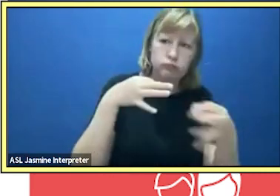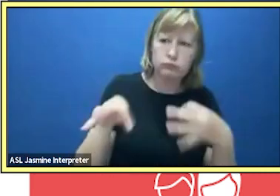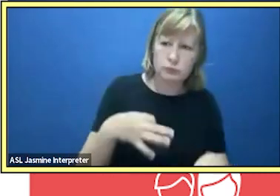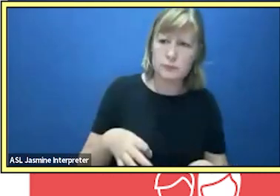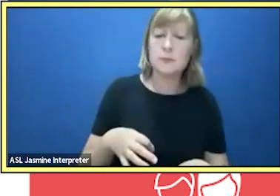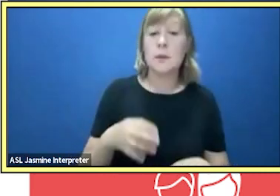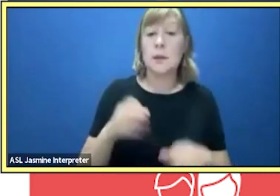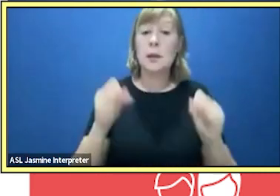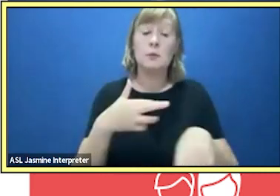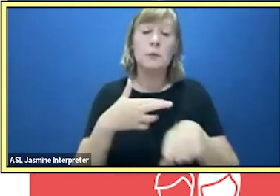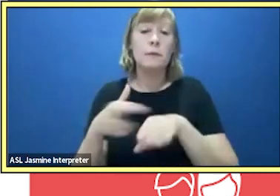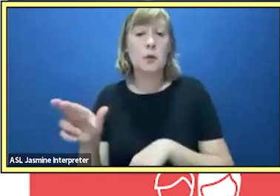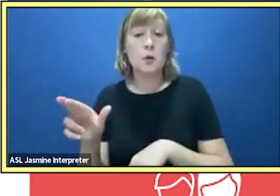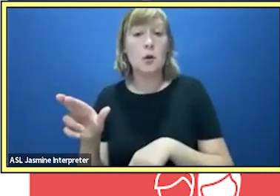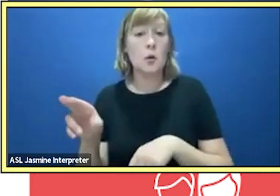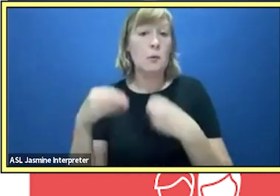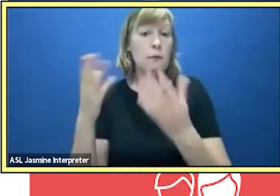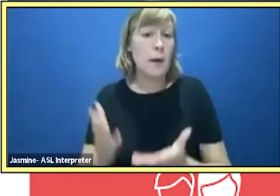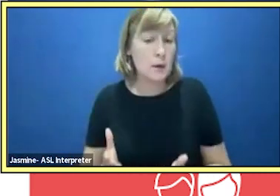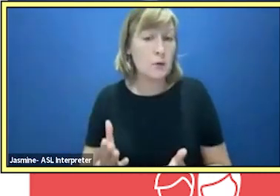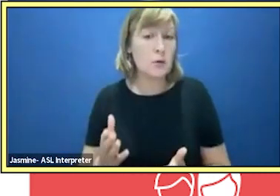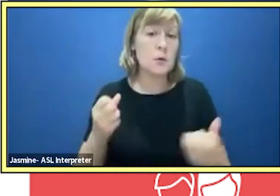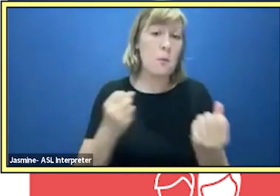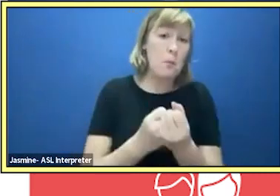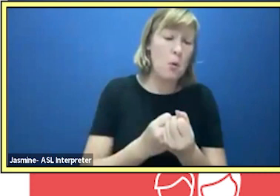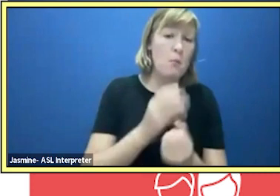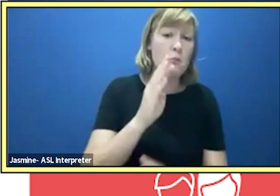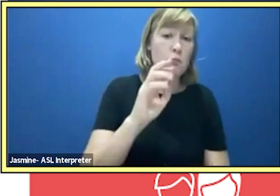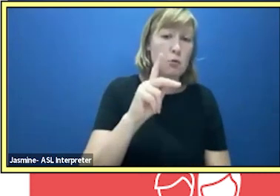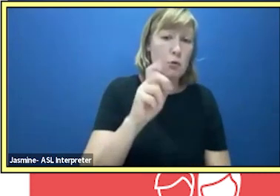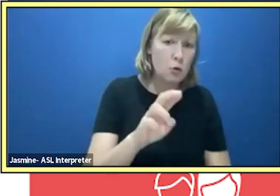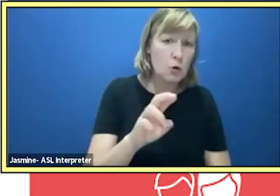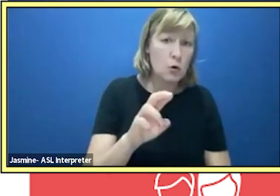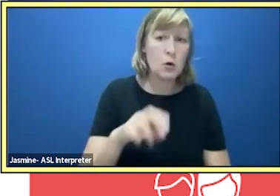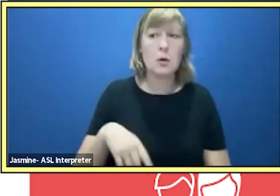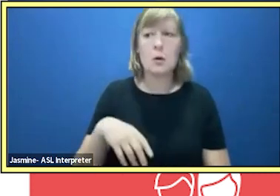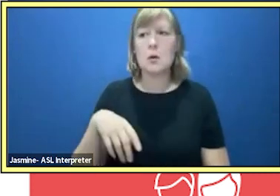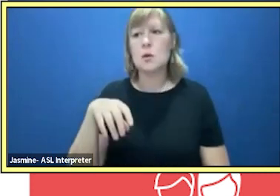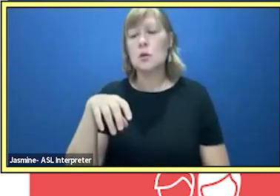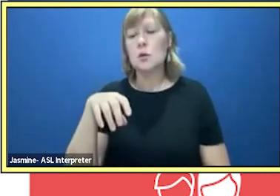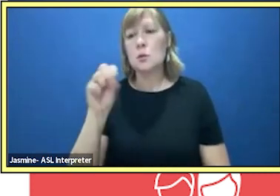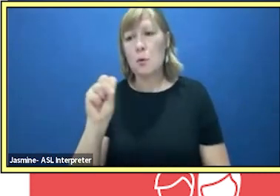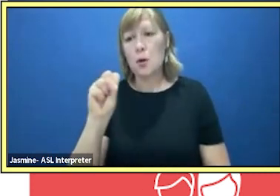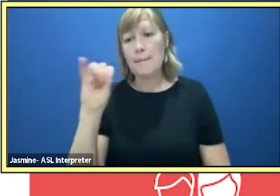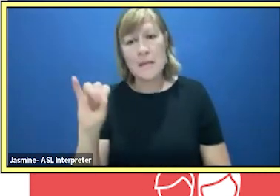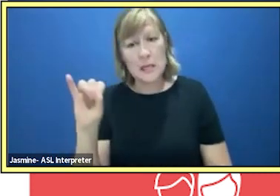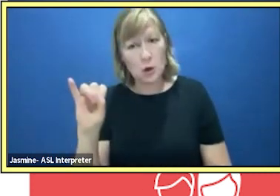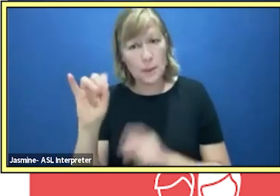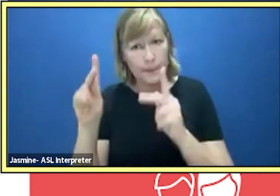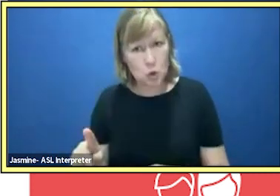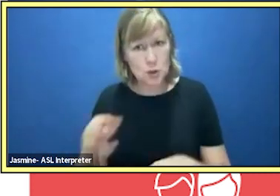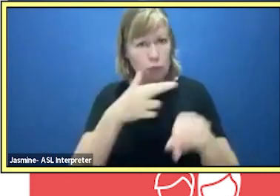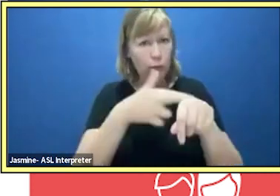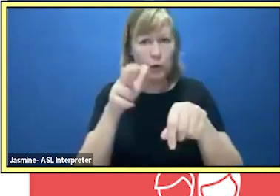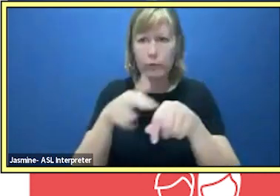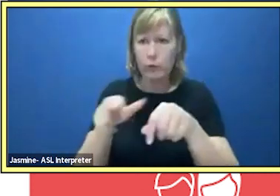to providers, including a support broker and a fiscal intermediary and other referrals that you might want. And then